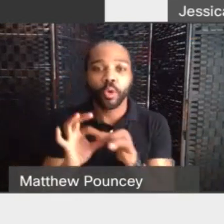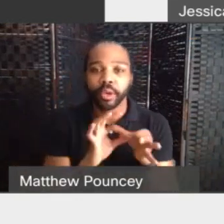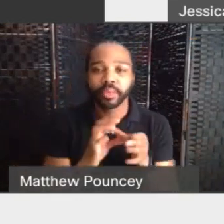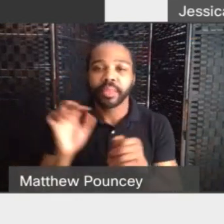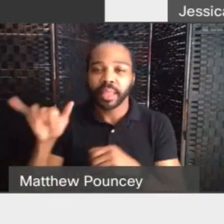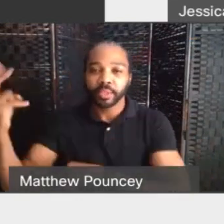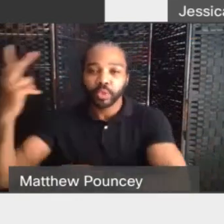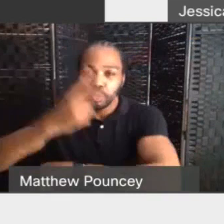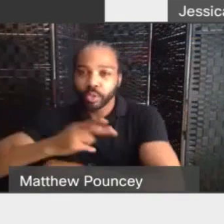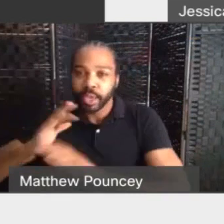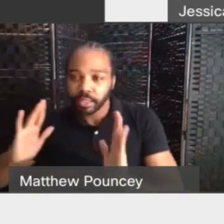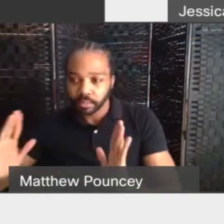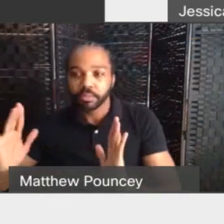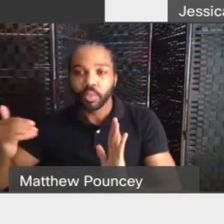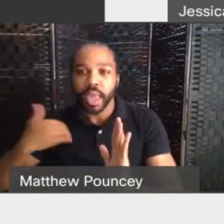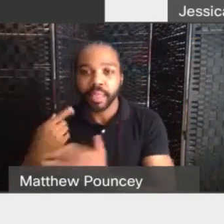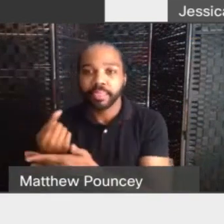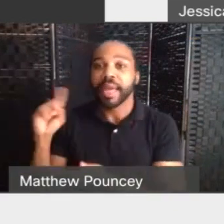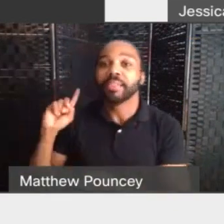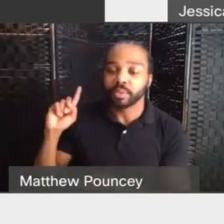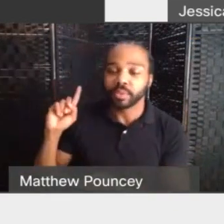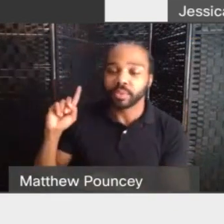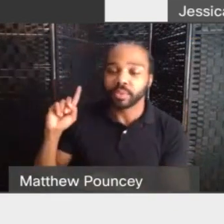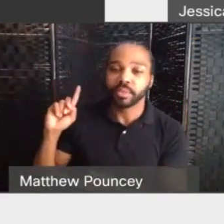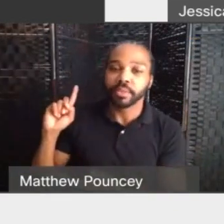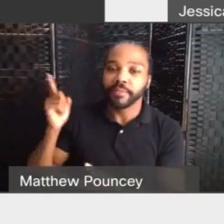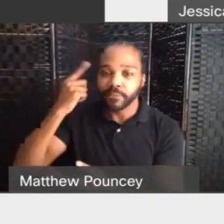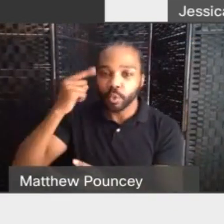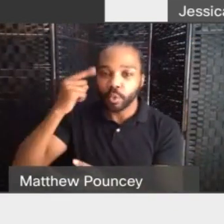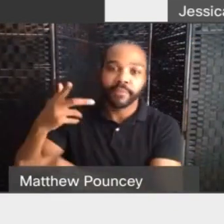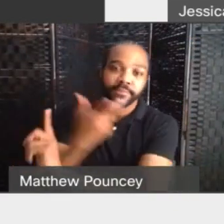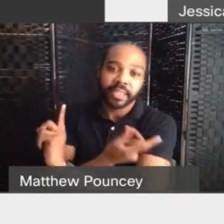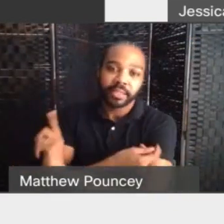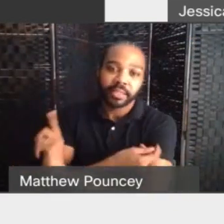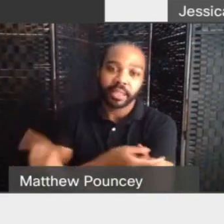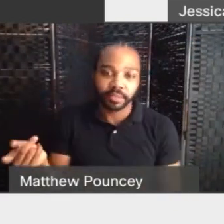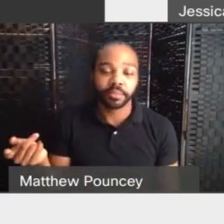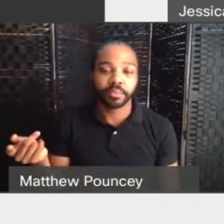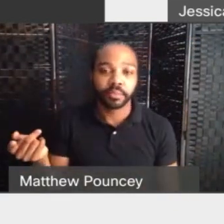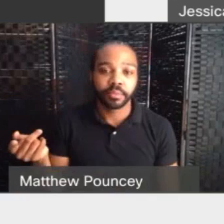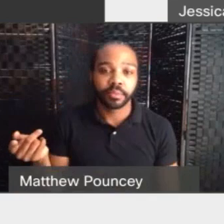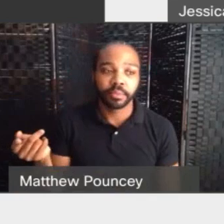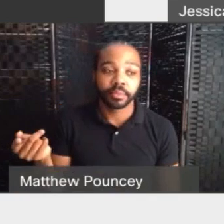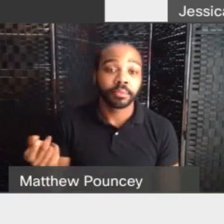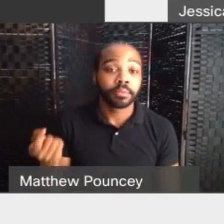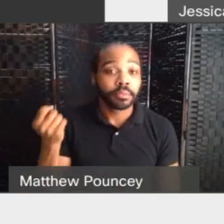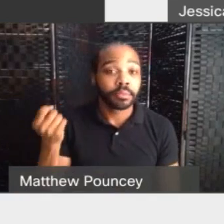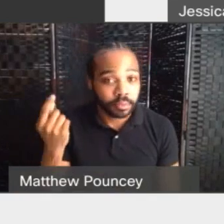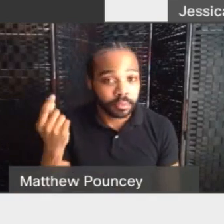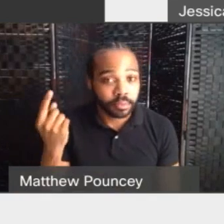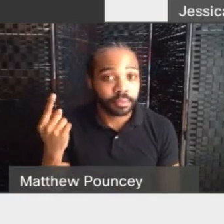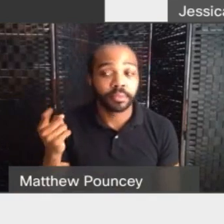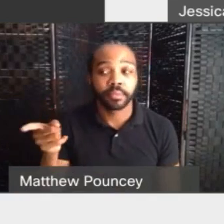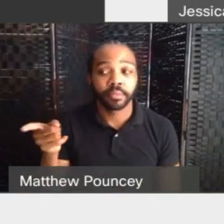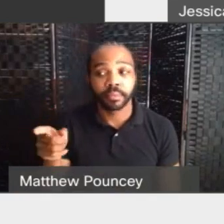days that we had last week of vaccinations. Staff who, by the way, were, for the time I